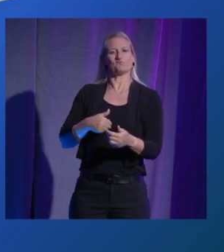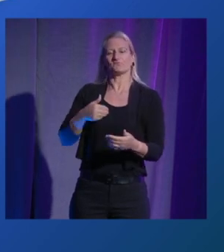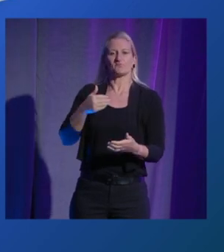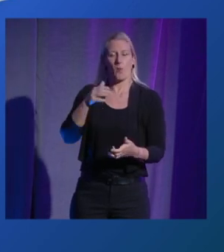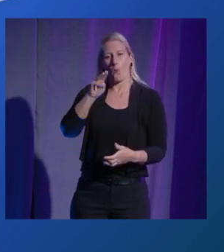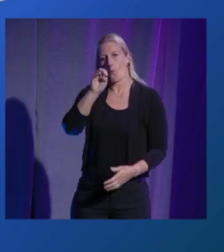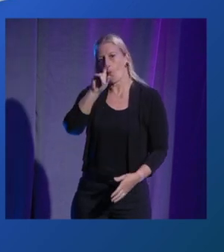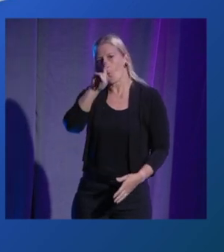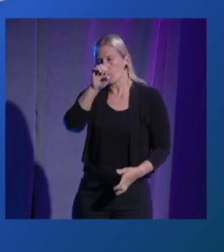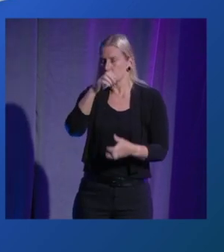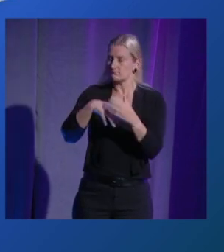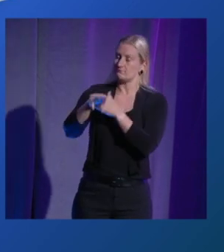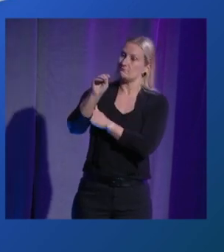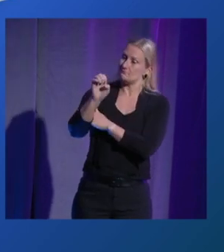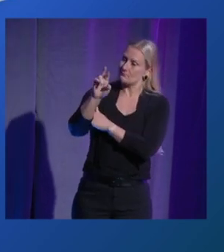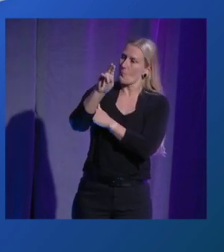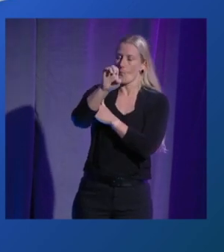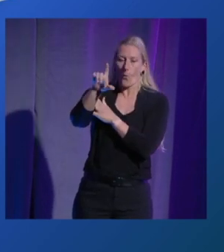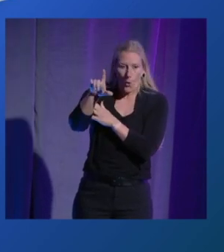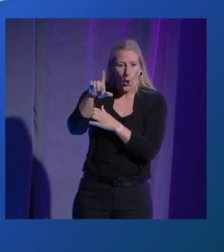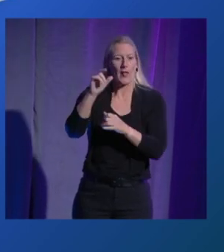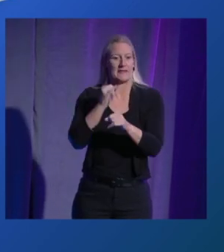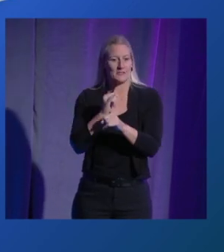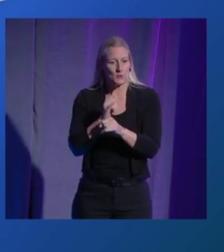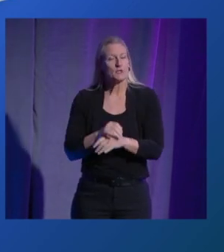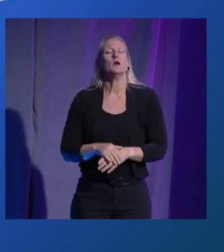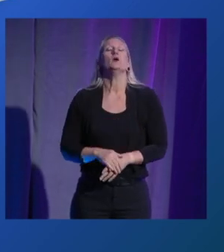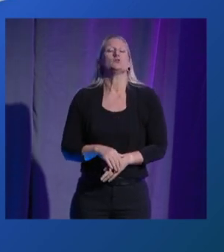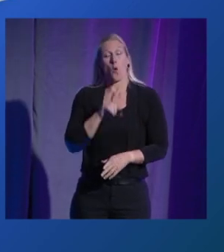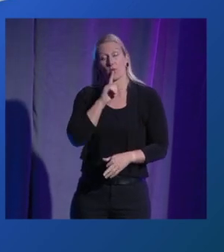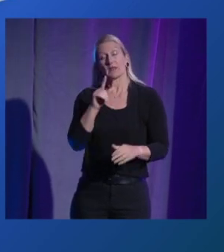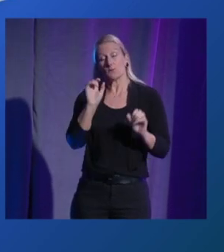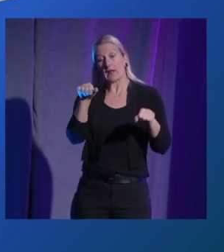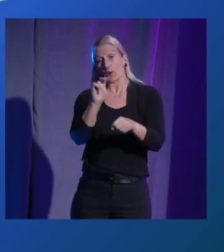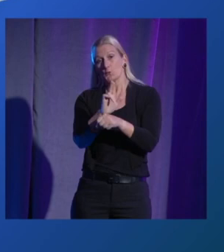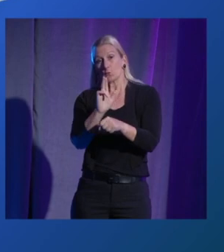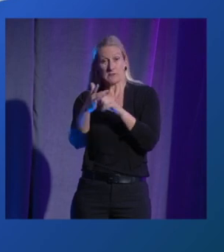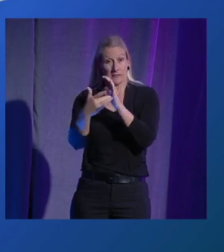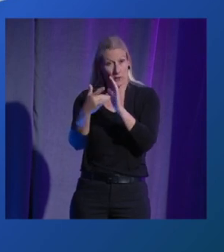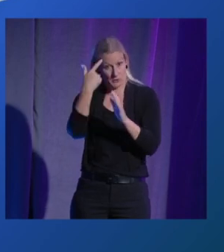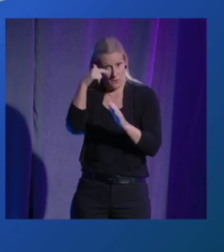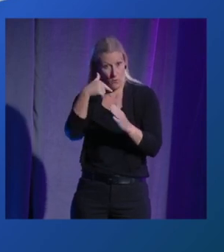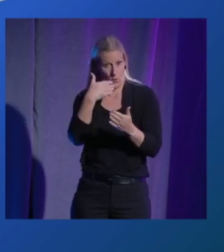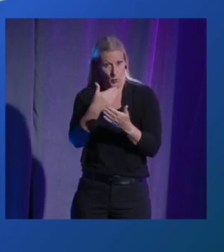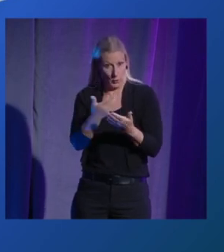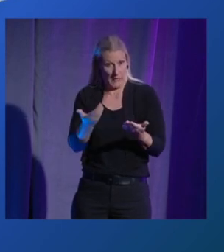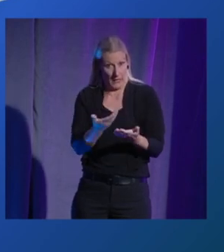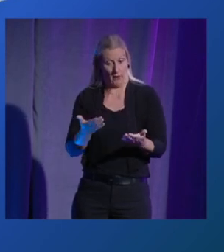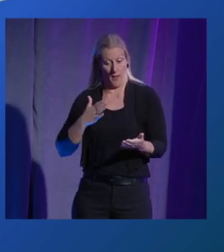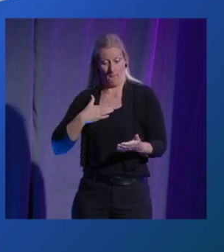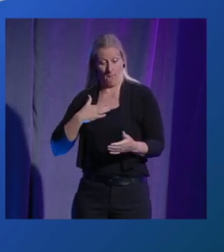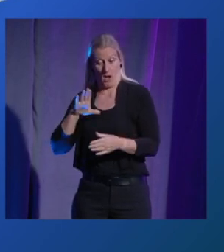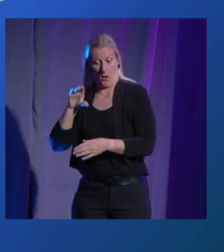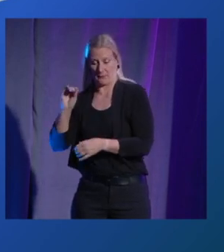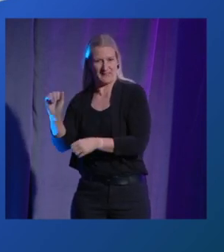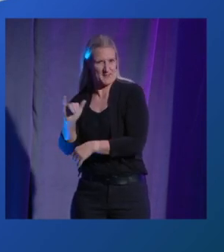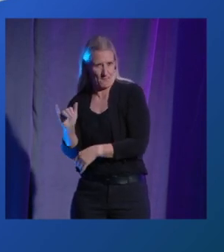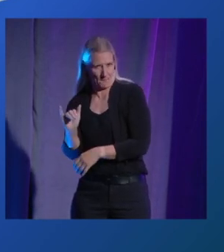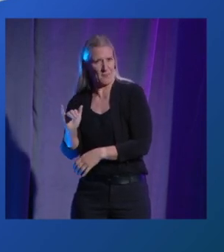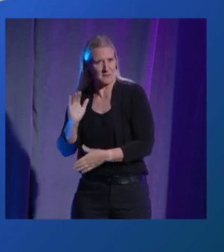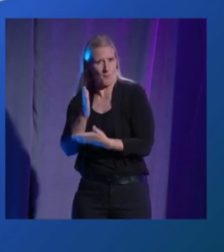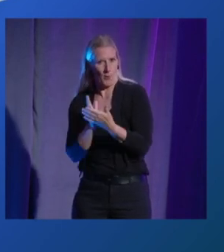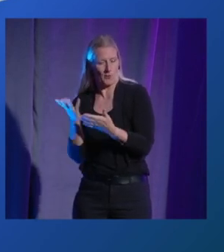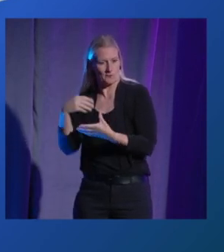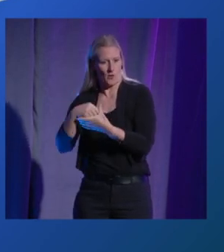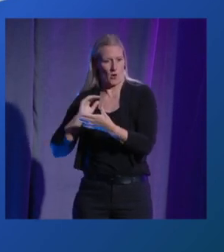mindful of the opportunity to use technology for good and that's a part of our history but um I want to